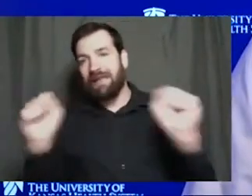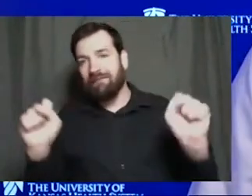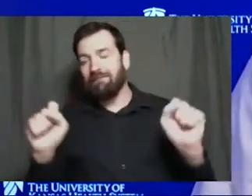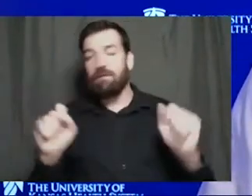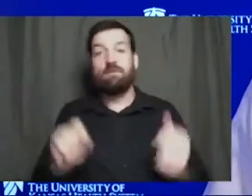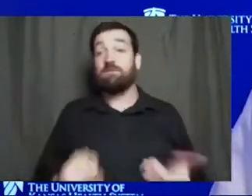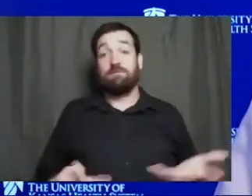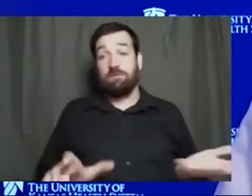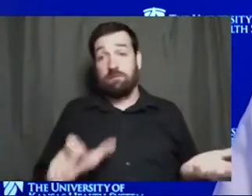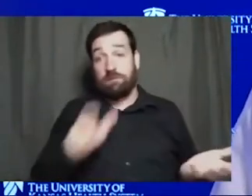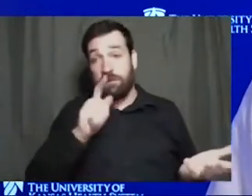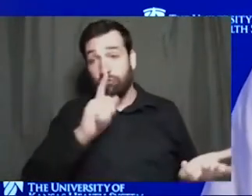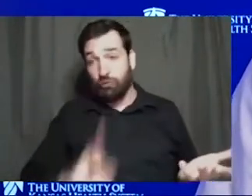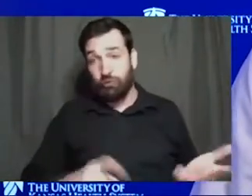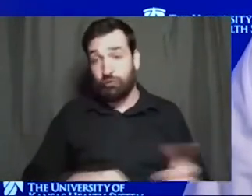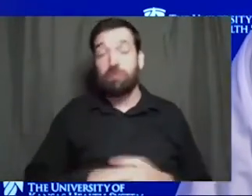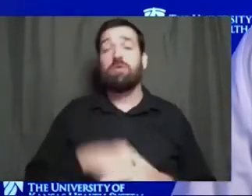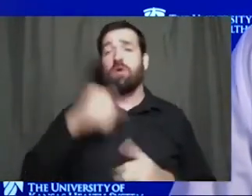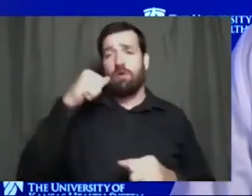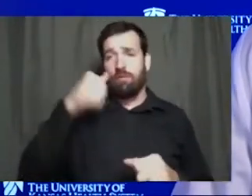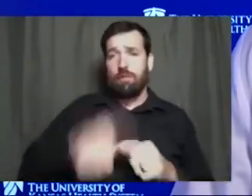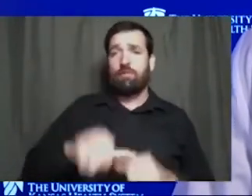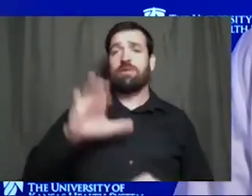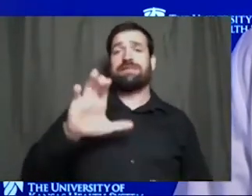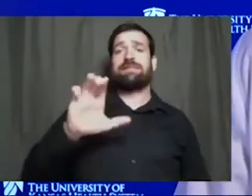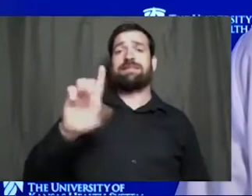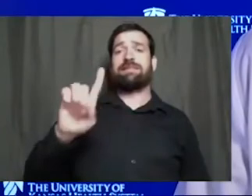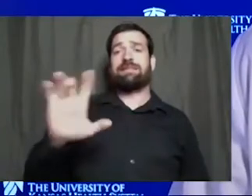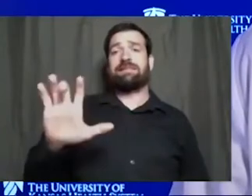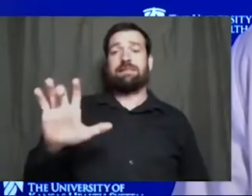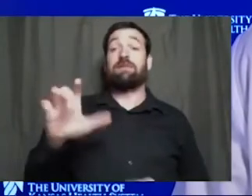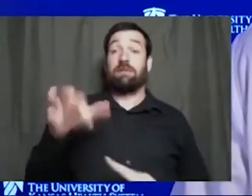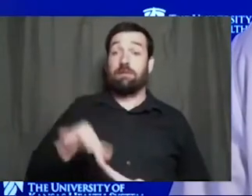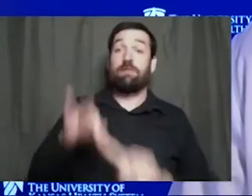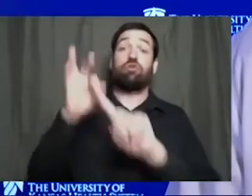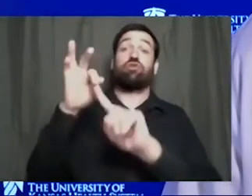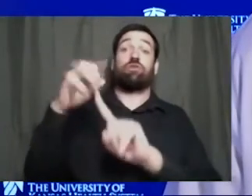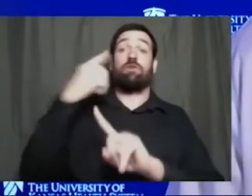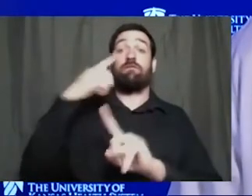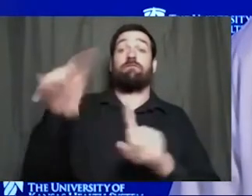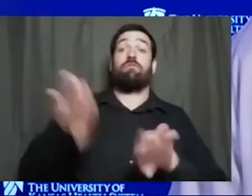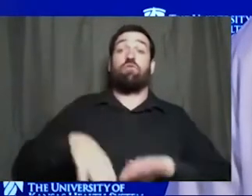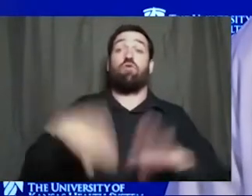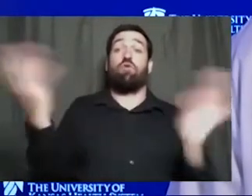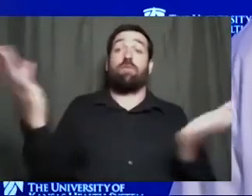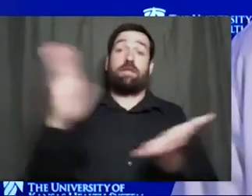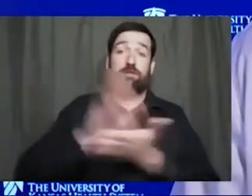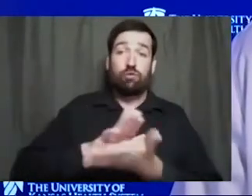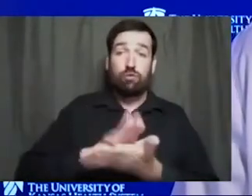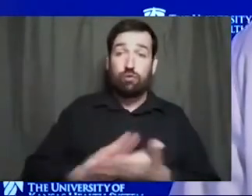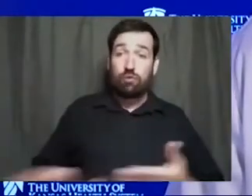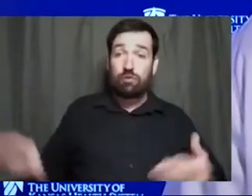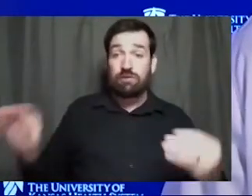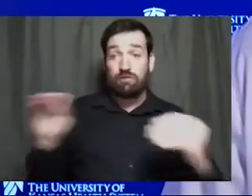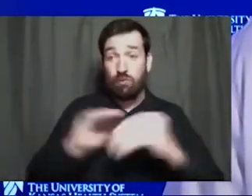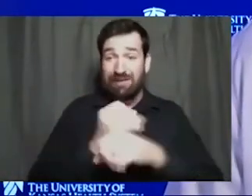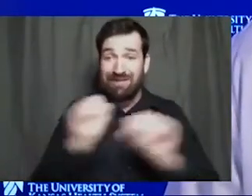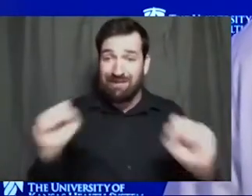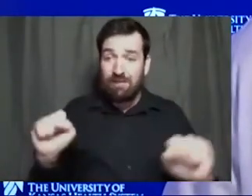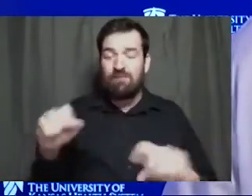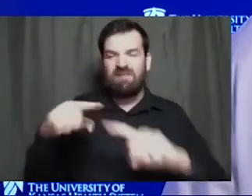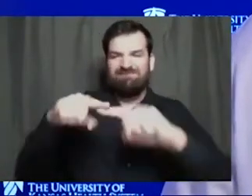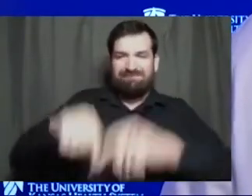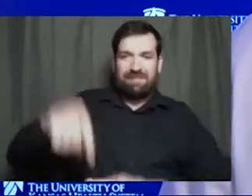We remember the CDC guidance, and especially for opening schools safely, is based on that fact. We know that